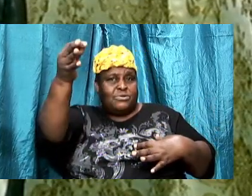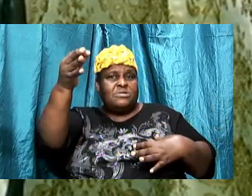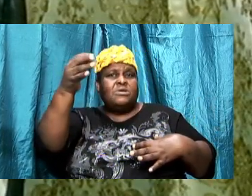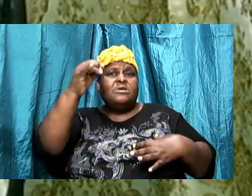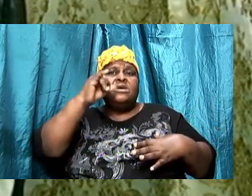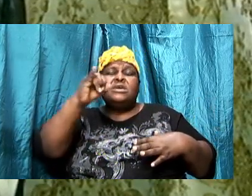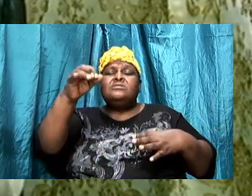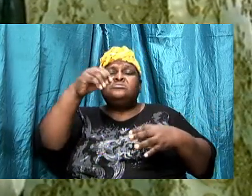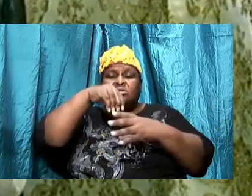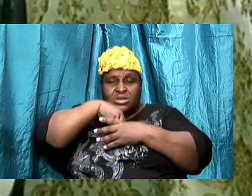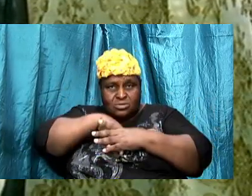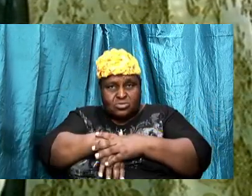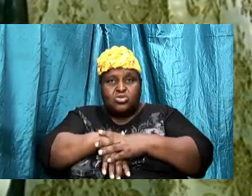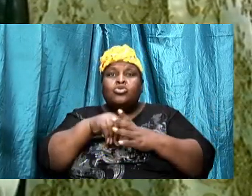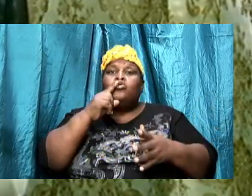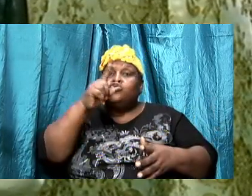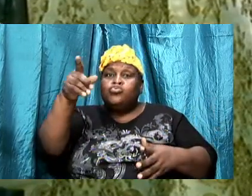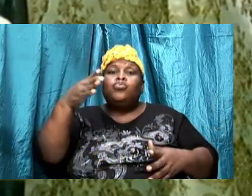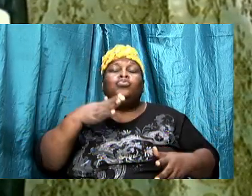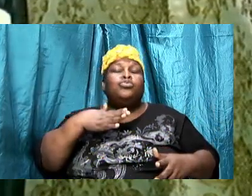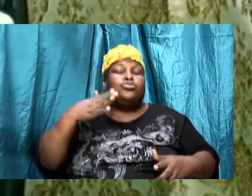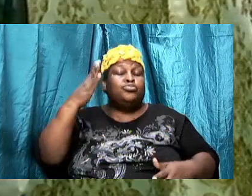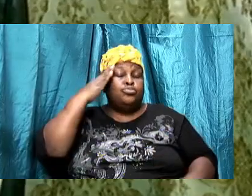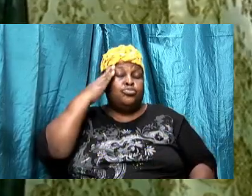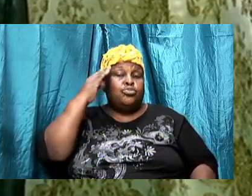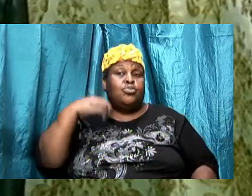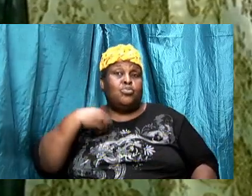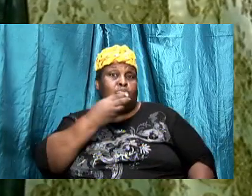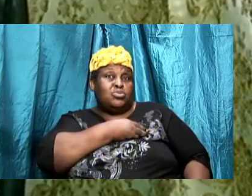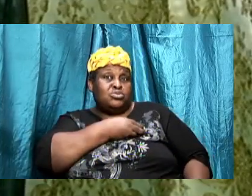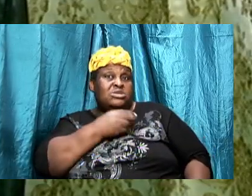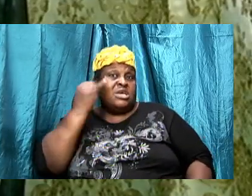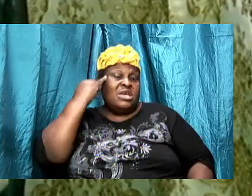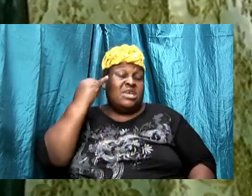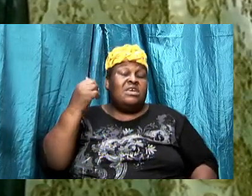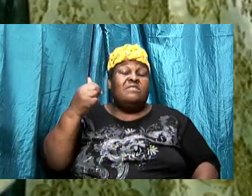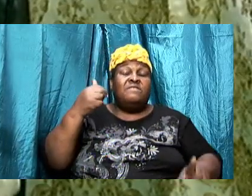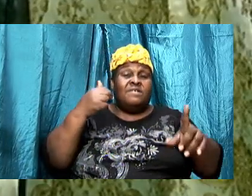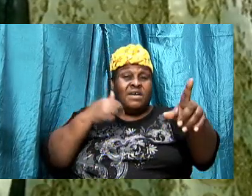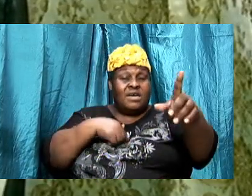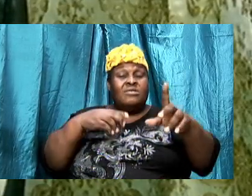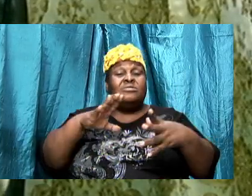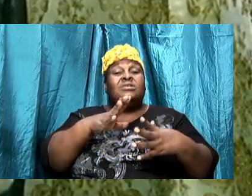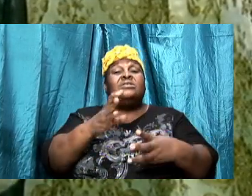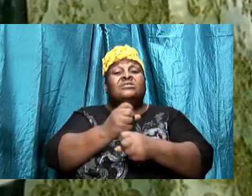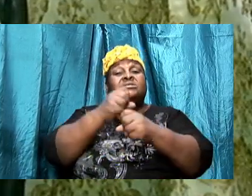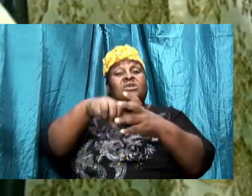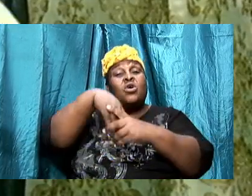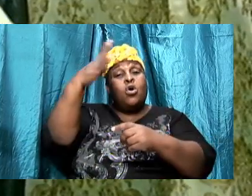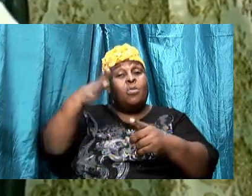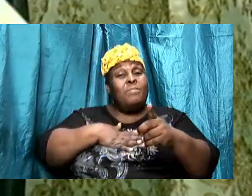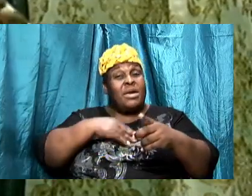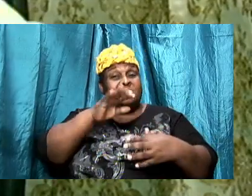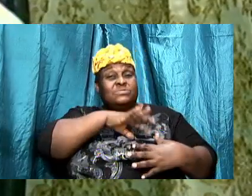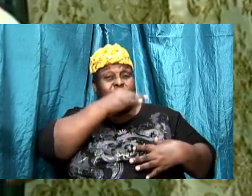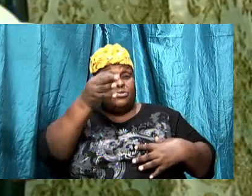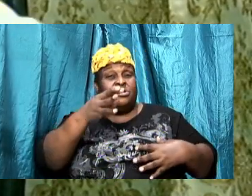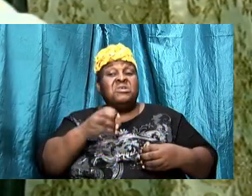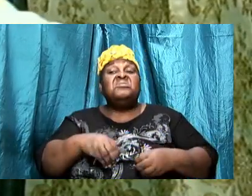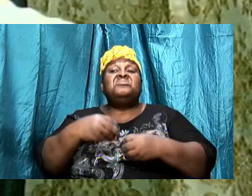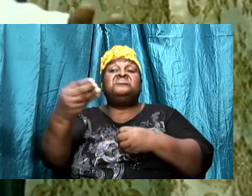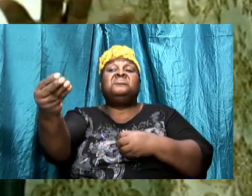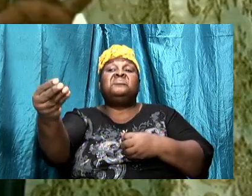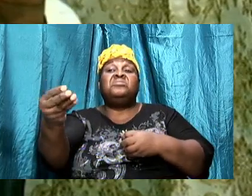truly knows us. And so if I could take out my spirit and give it to somebody, then the person I give it